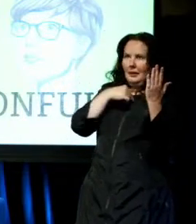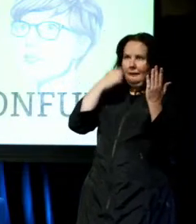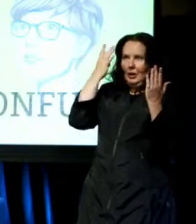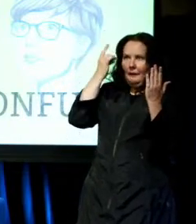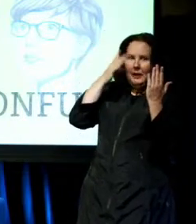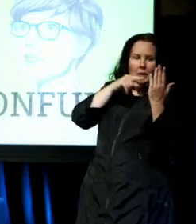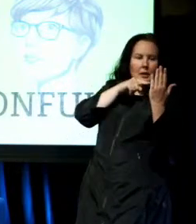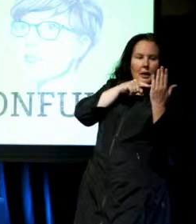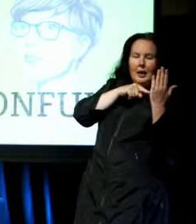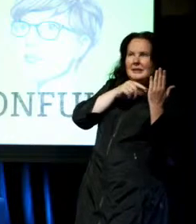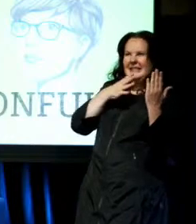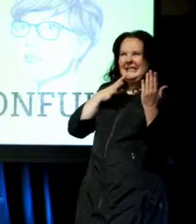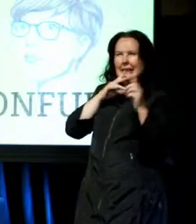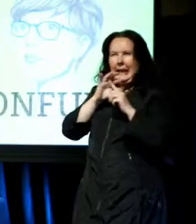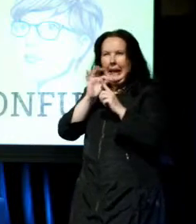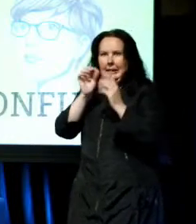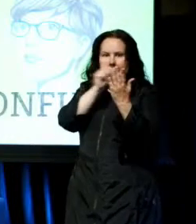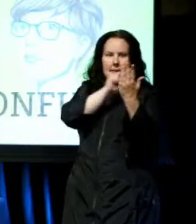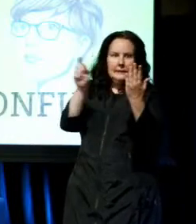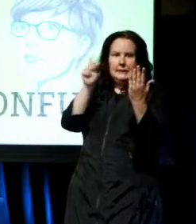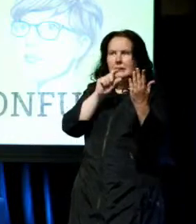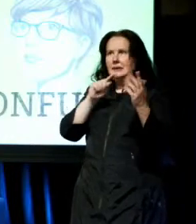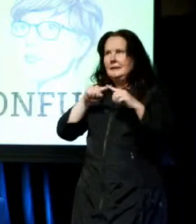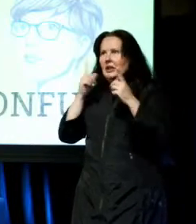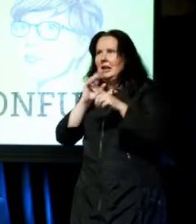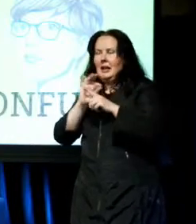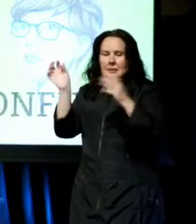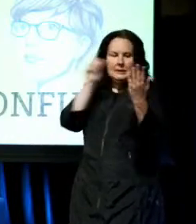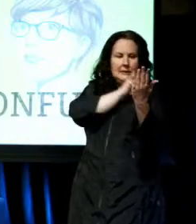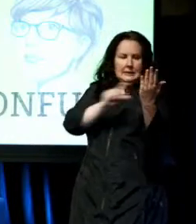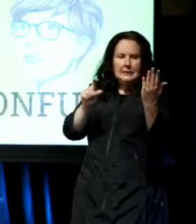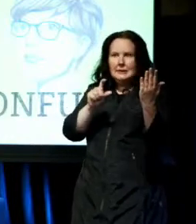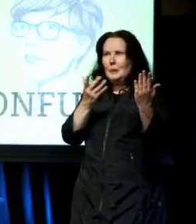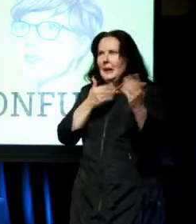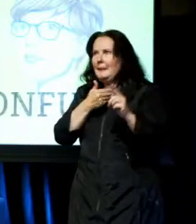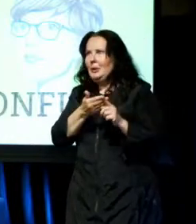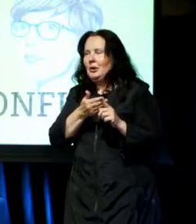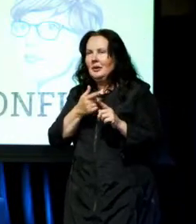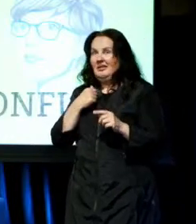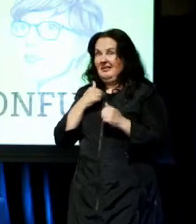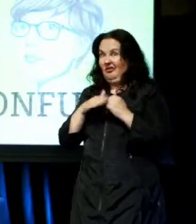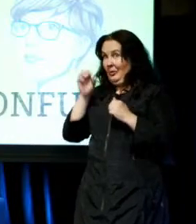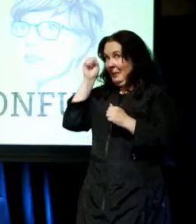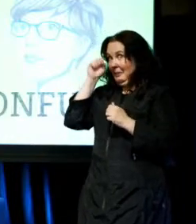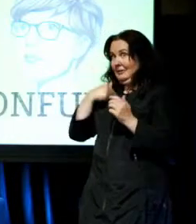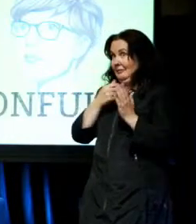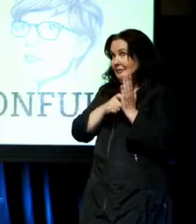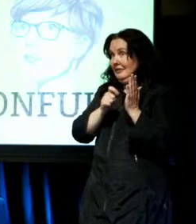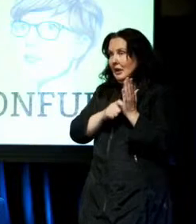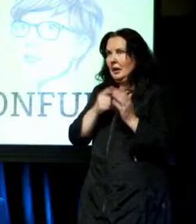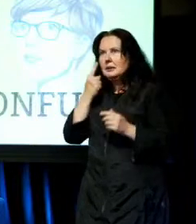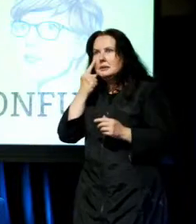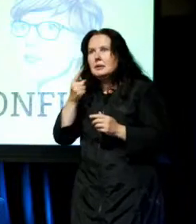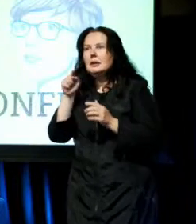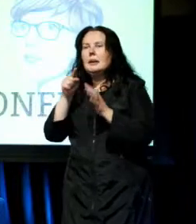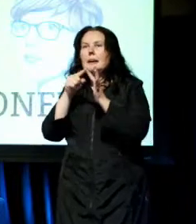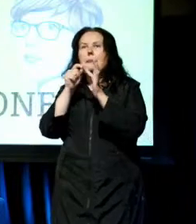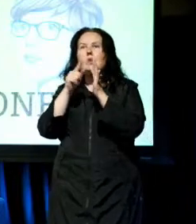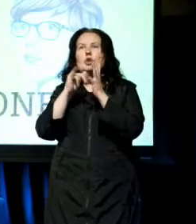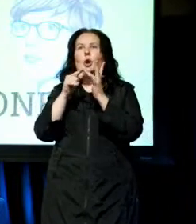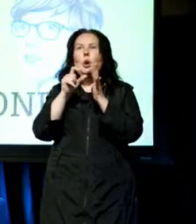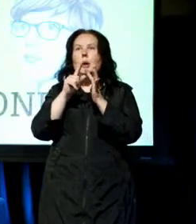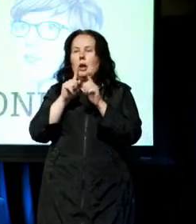colours highlighters and try and work out which bits were ours. But to see that episode, that was kind of this